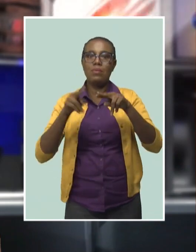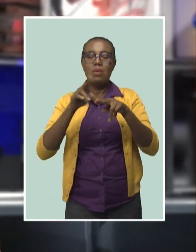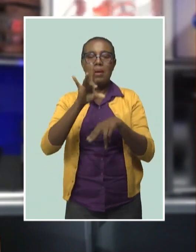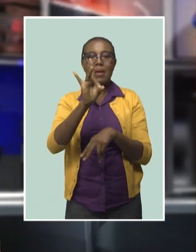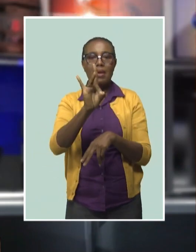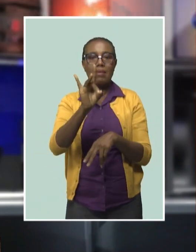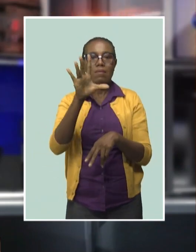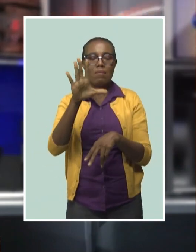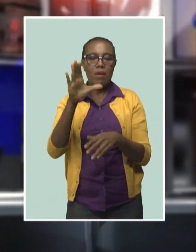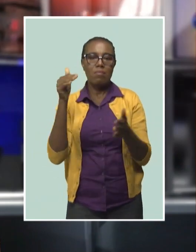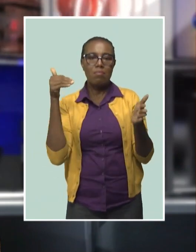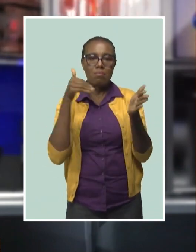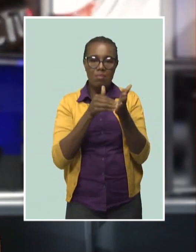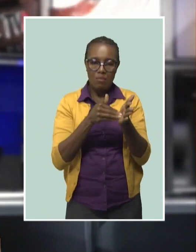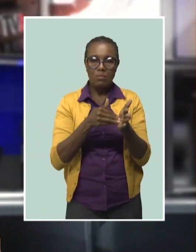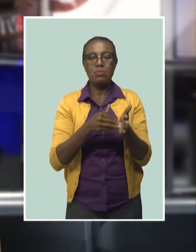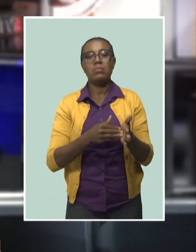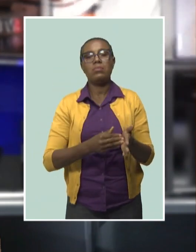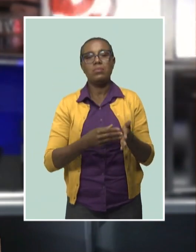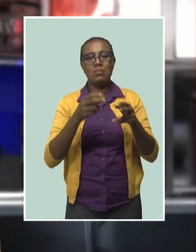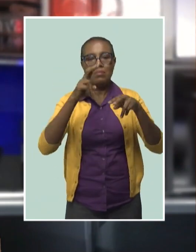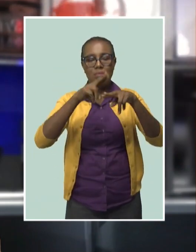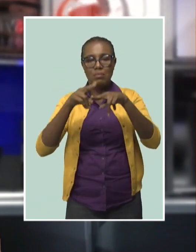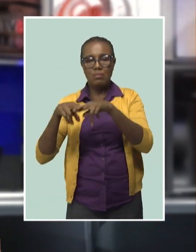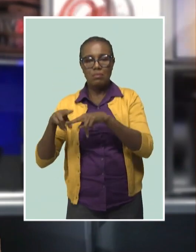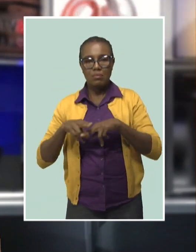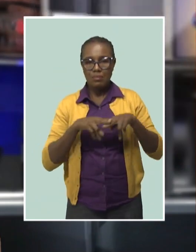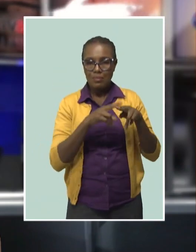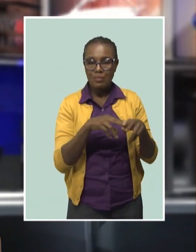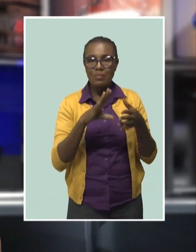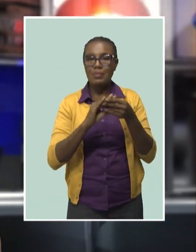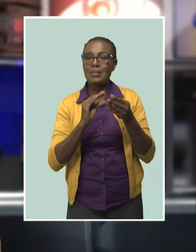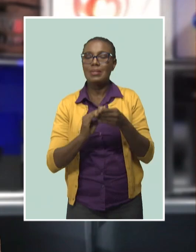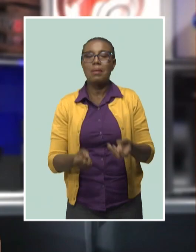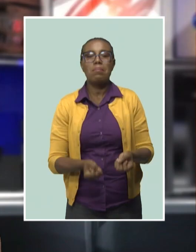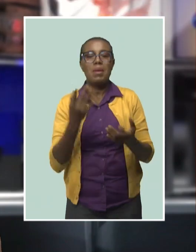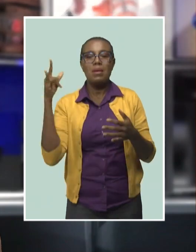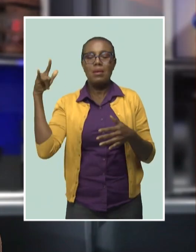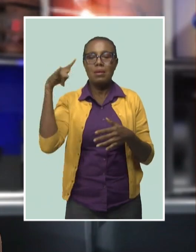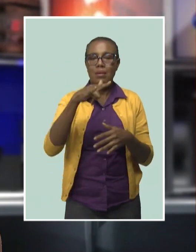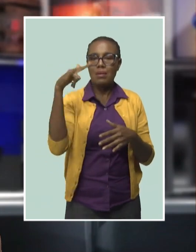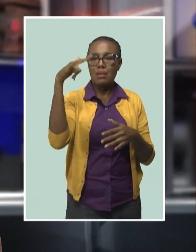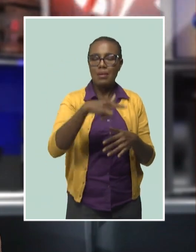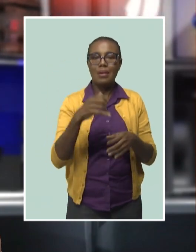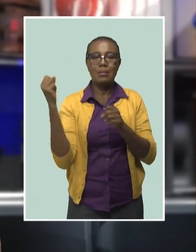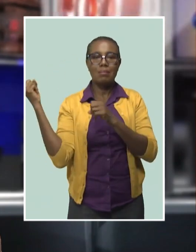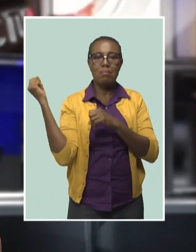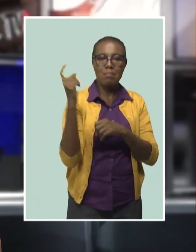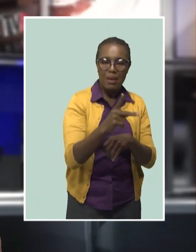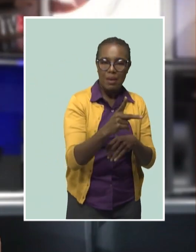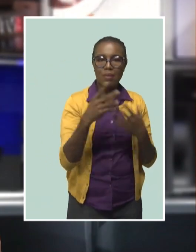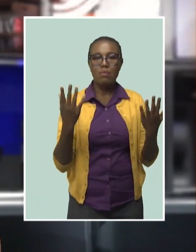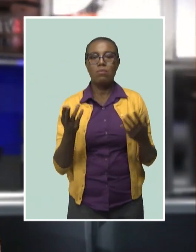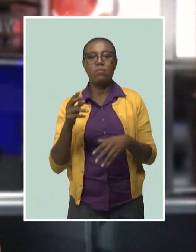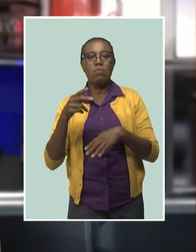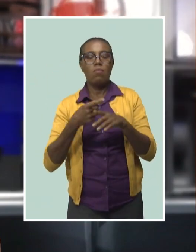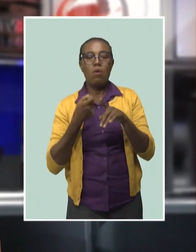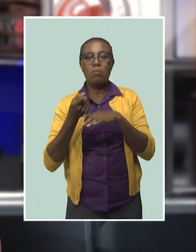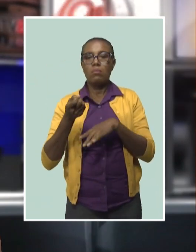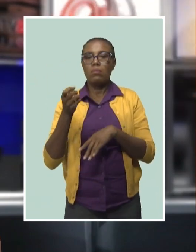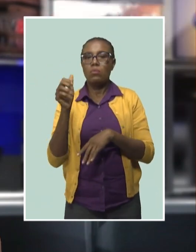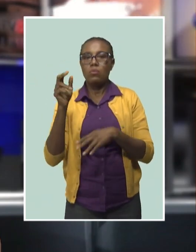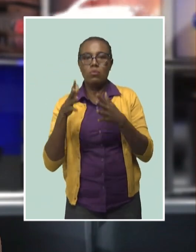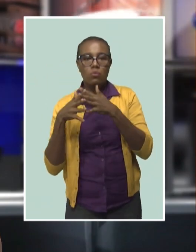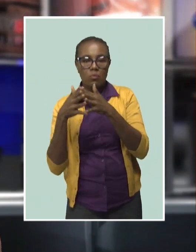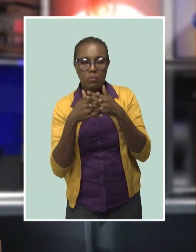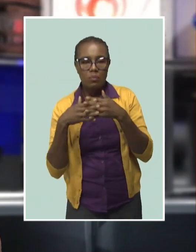Mr. Gooding-Edgell says the growth is led largely by the return of several airlines to the island from the US, UK and Canadian